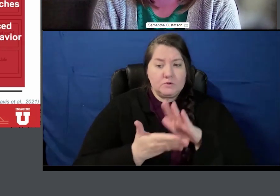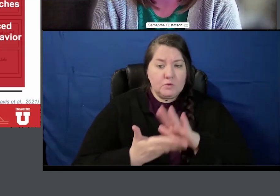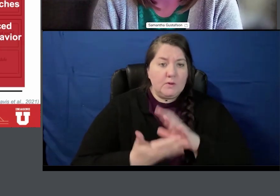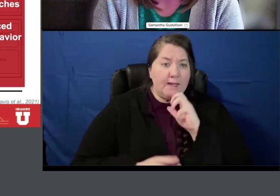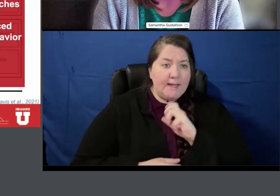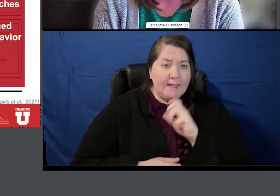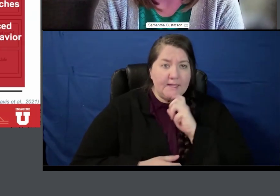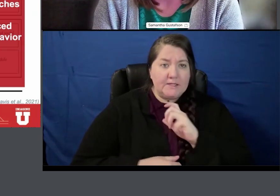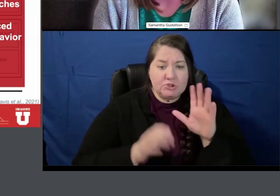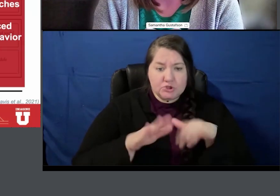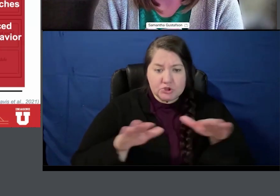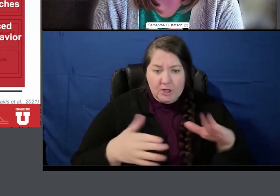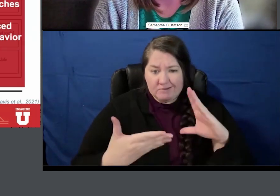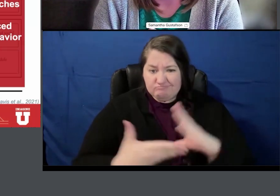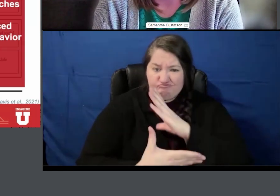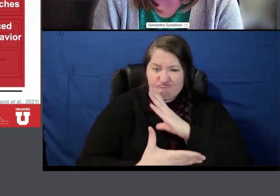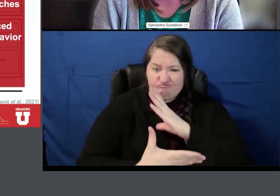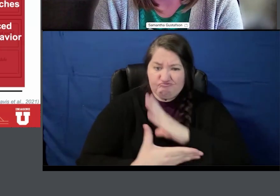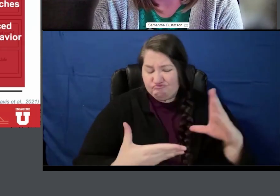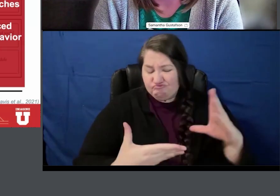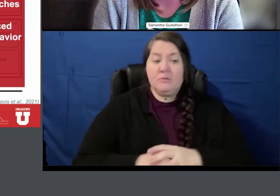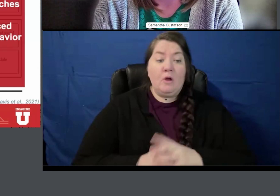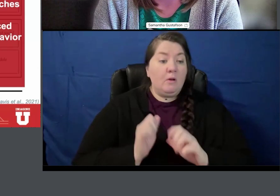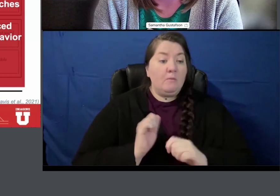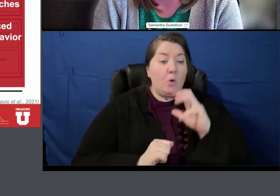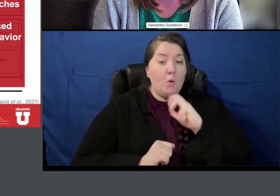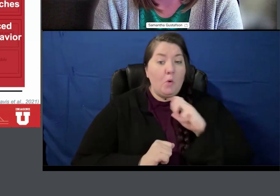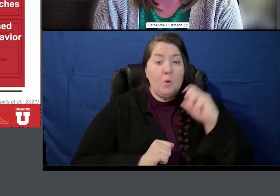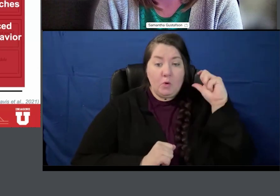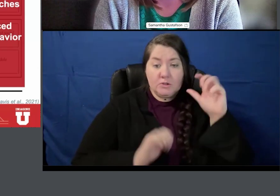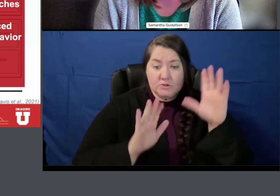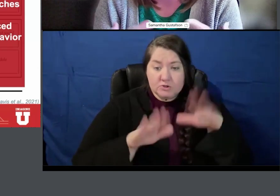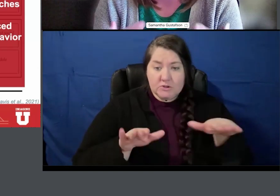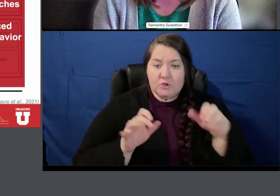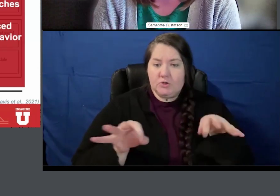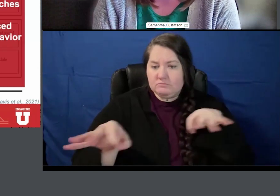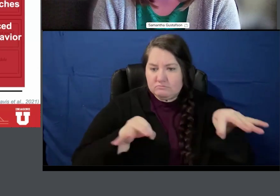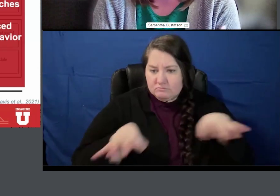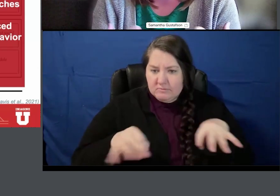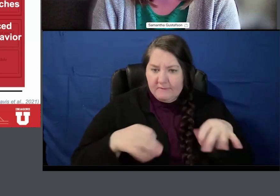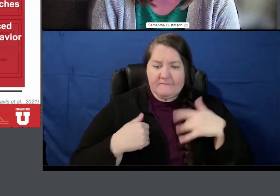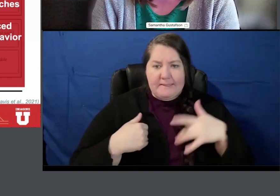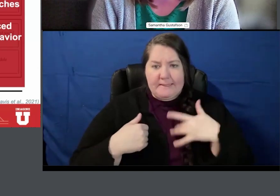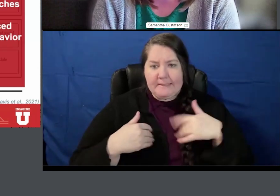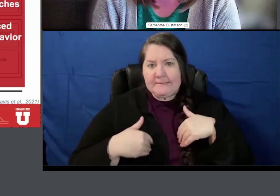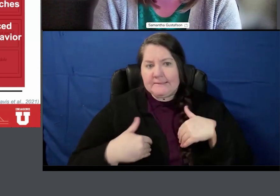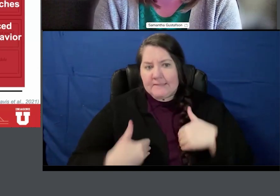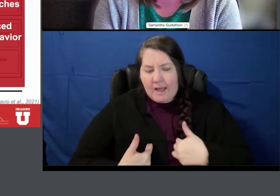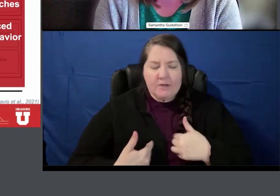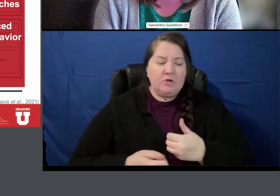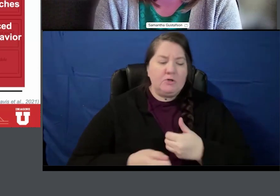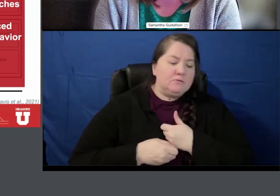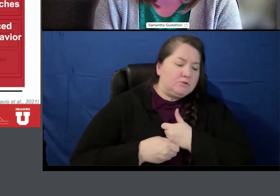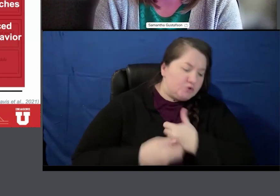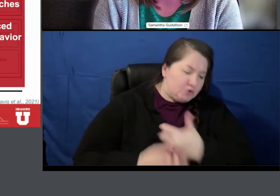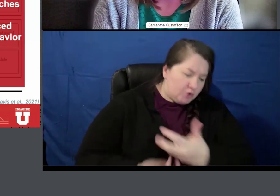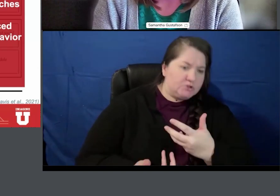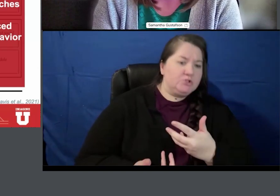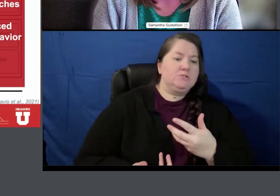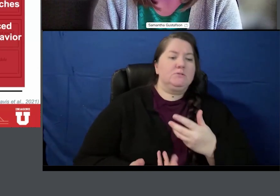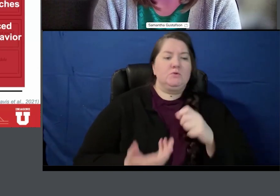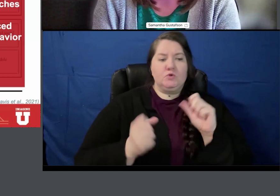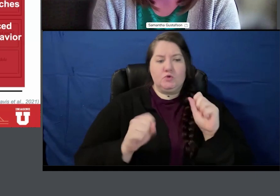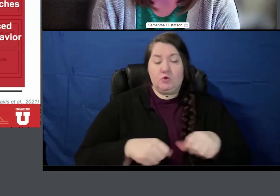range. And most older children were able to describe that feeling of tiredness and exhaustion that we talked about earlier.